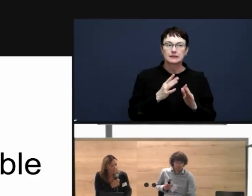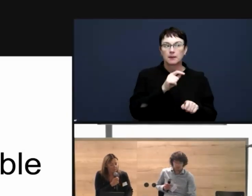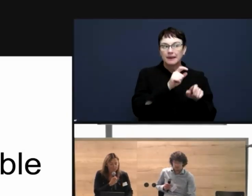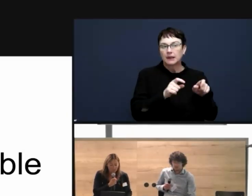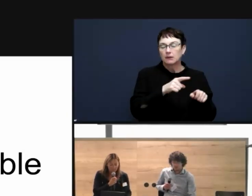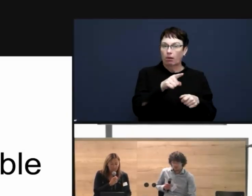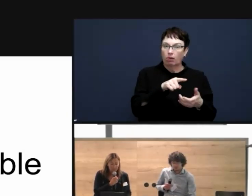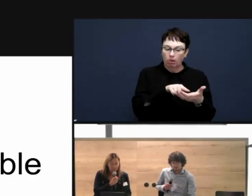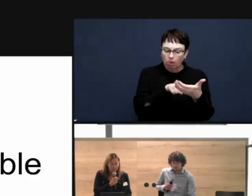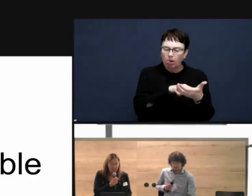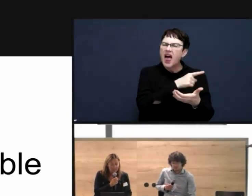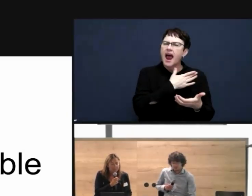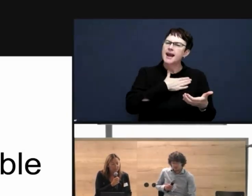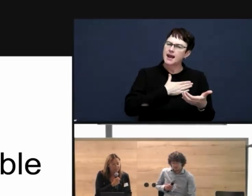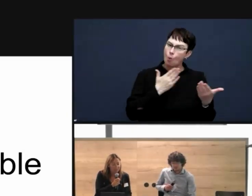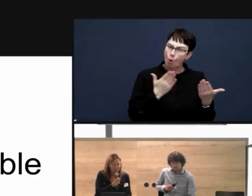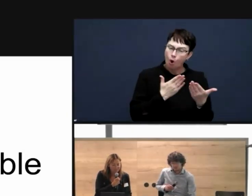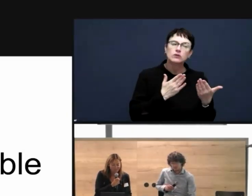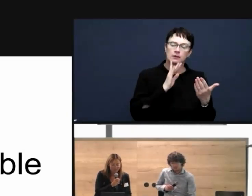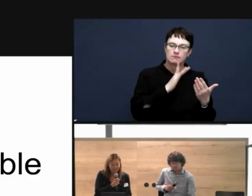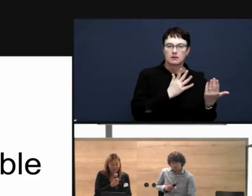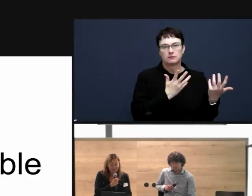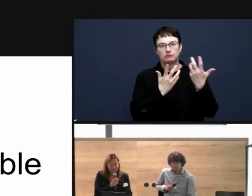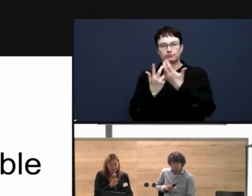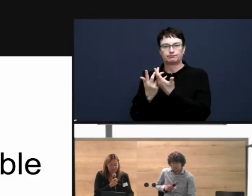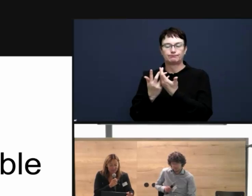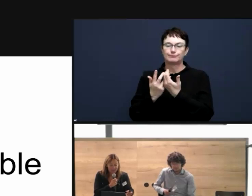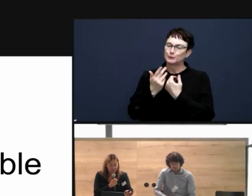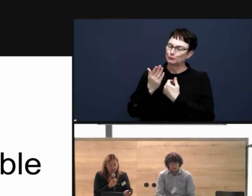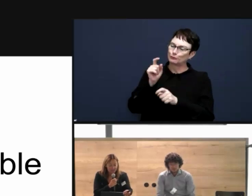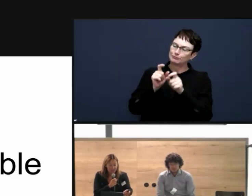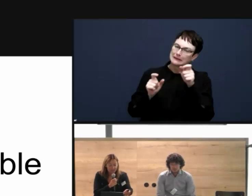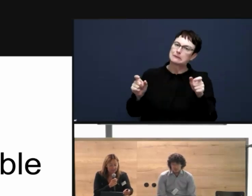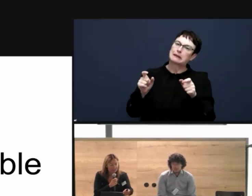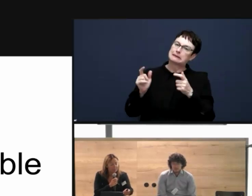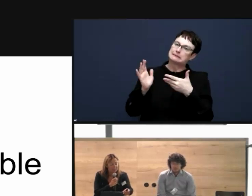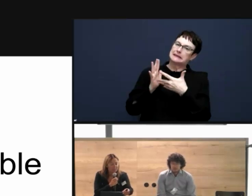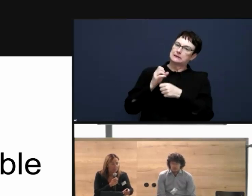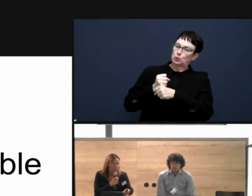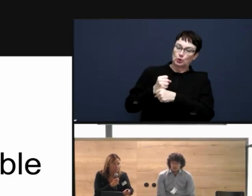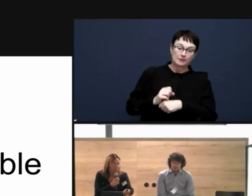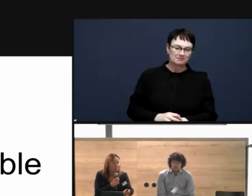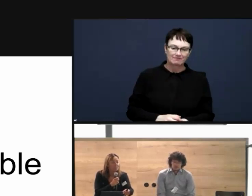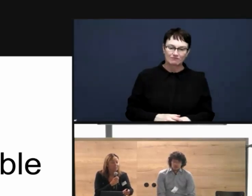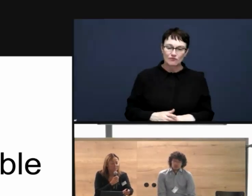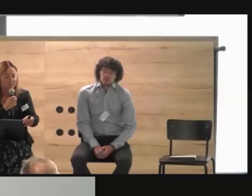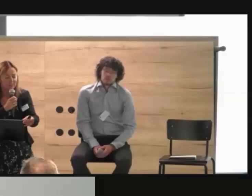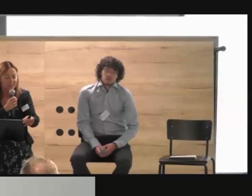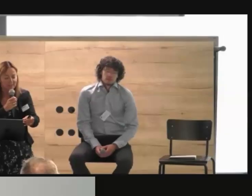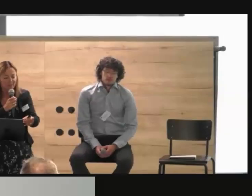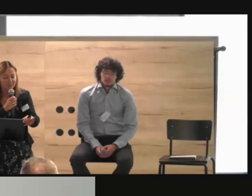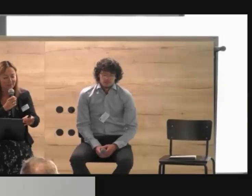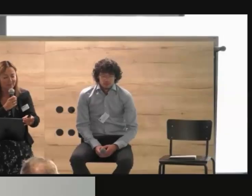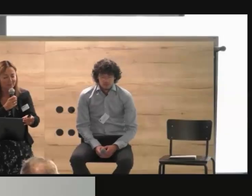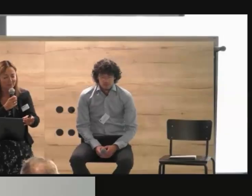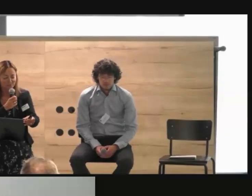speaker? Yes, we have. Harri Puskar, welcome, the digital accessibility expert or expert on digital accessibility, I